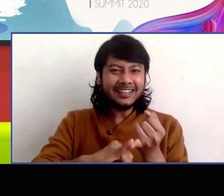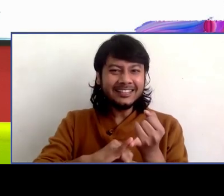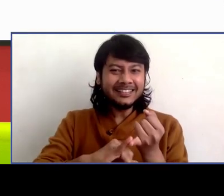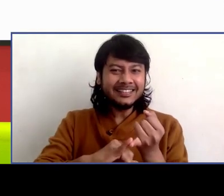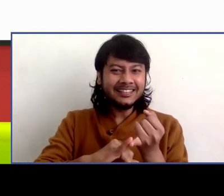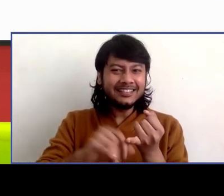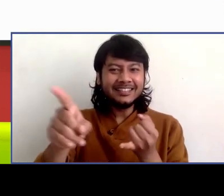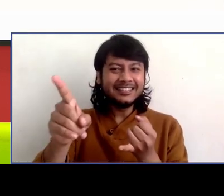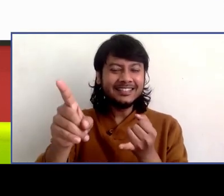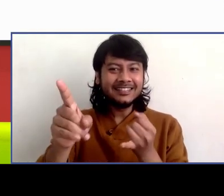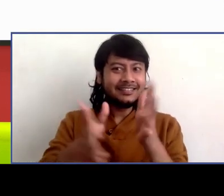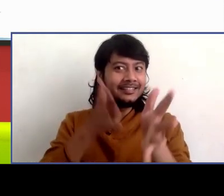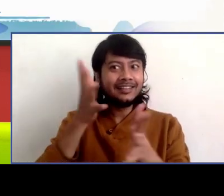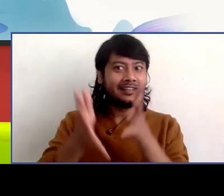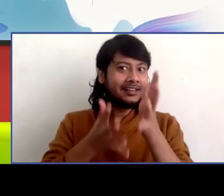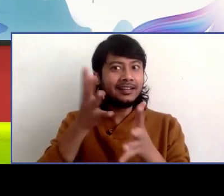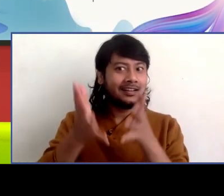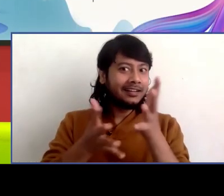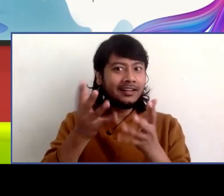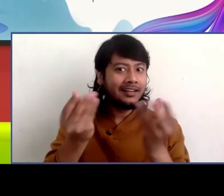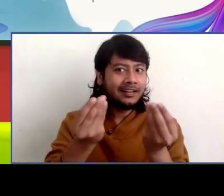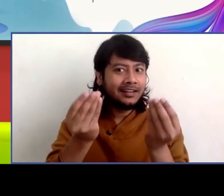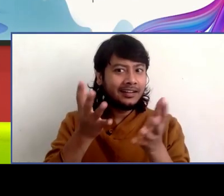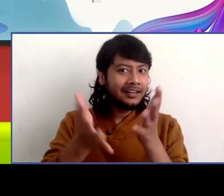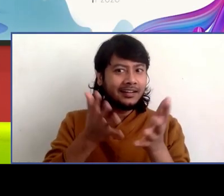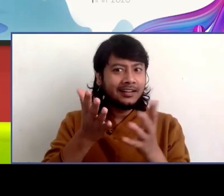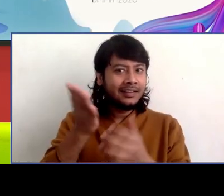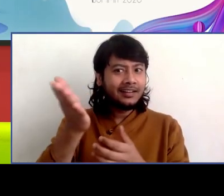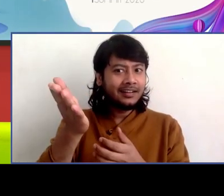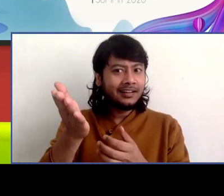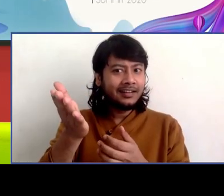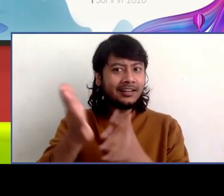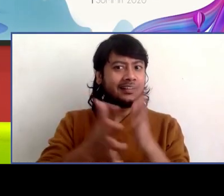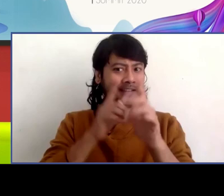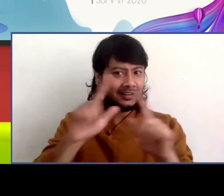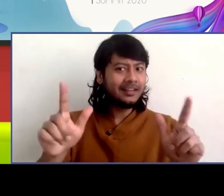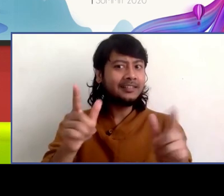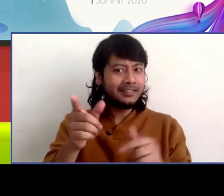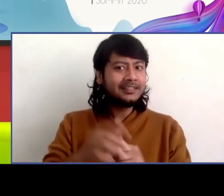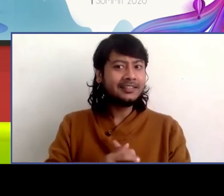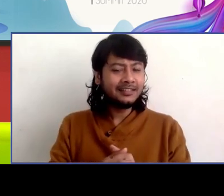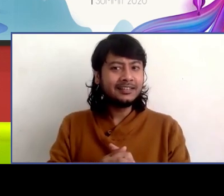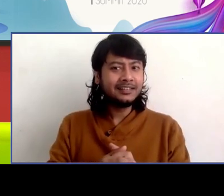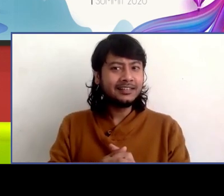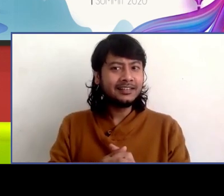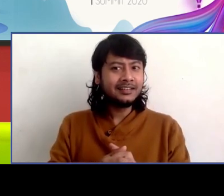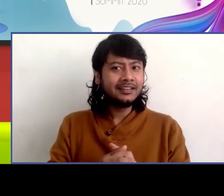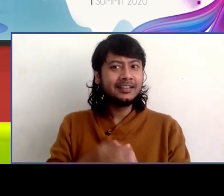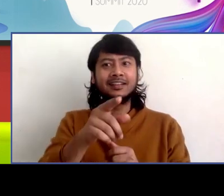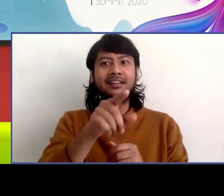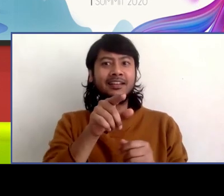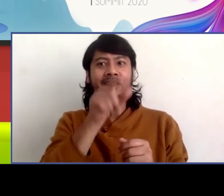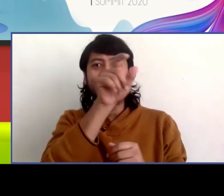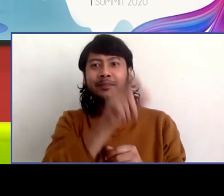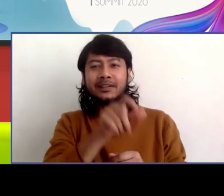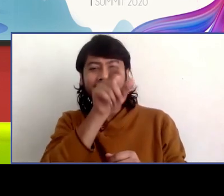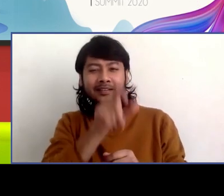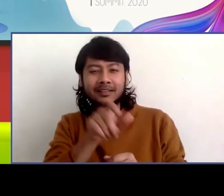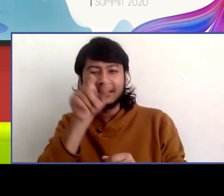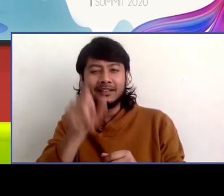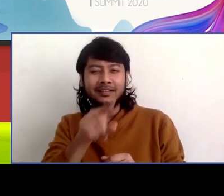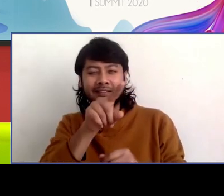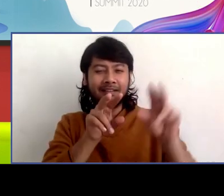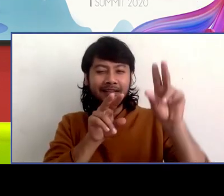using sign language? Sridevi was using sign language when the others were speaking. I